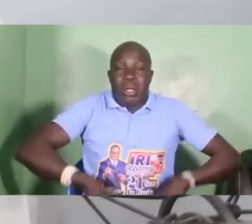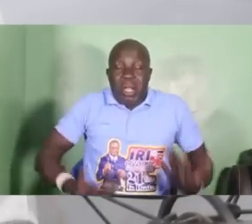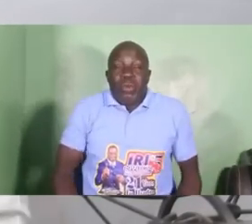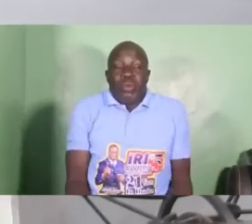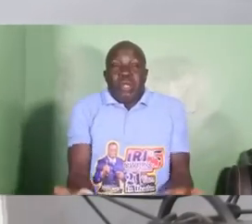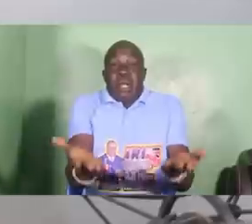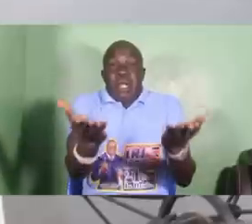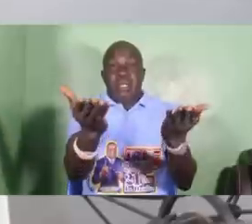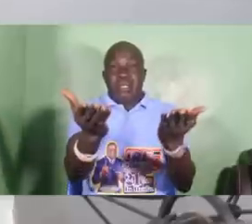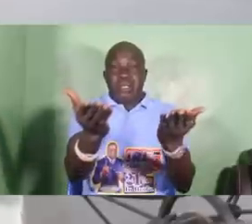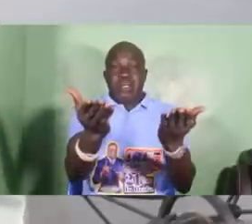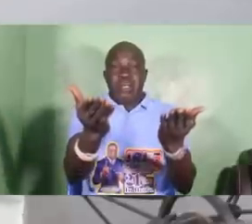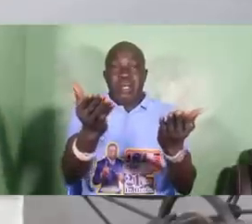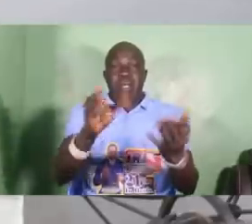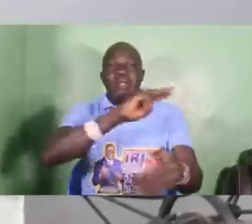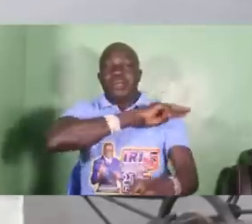you become great in Jesus' name.